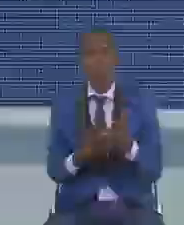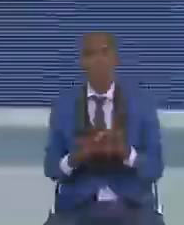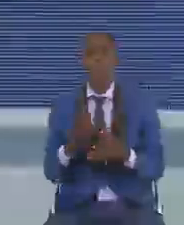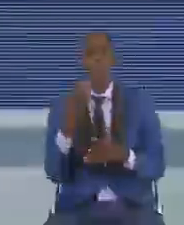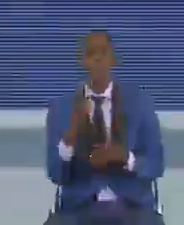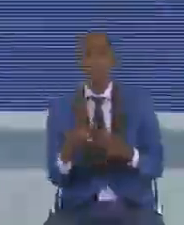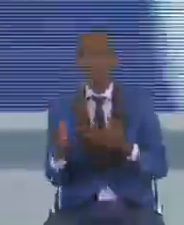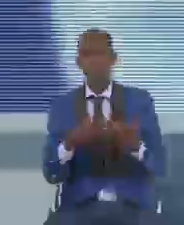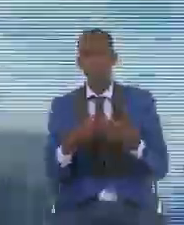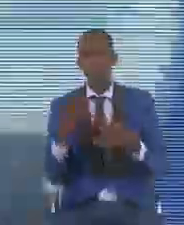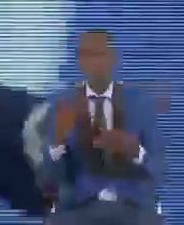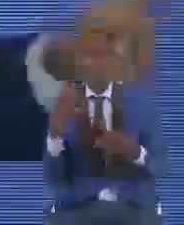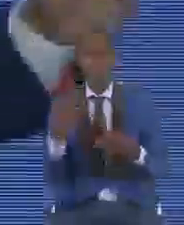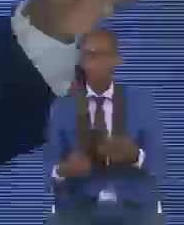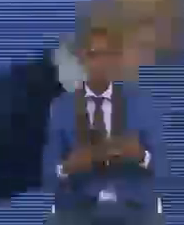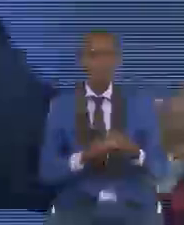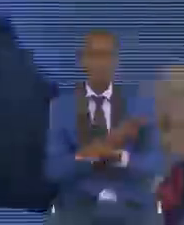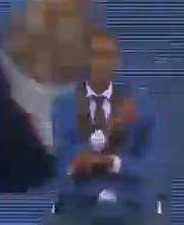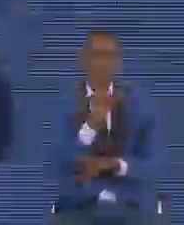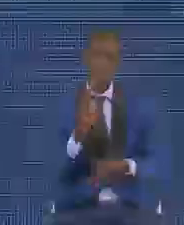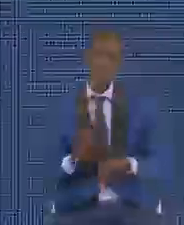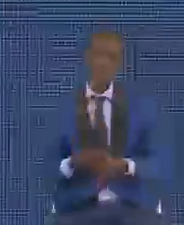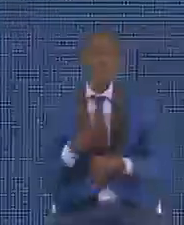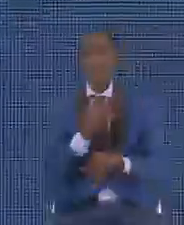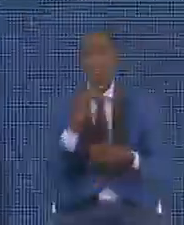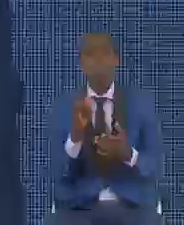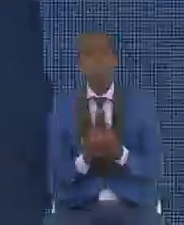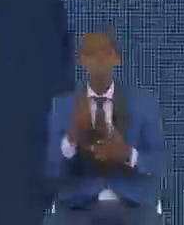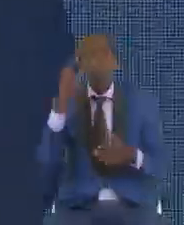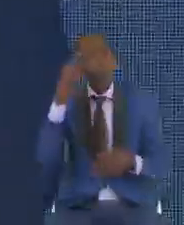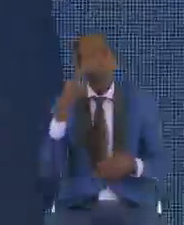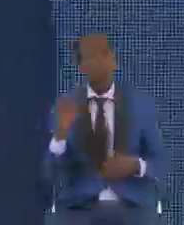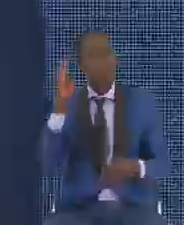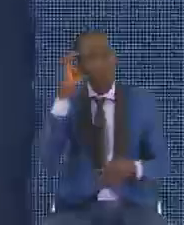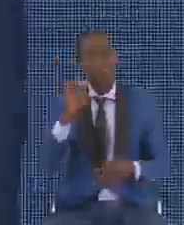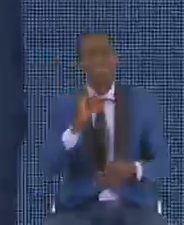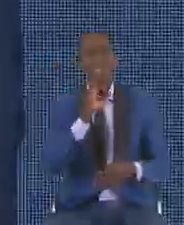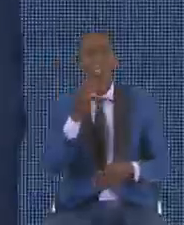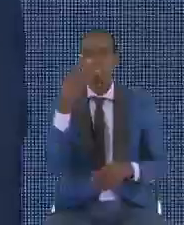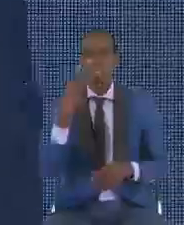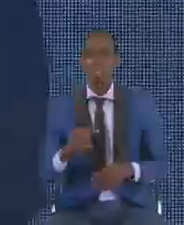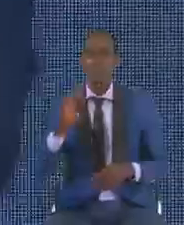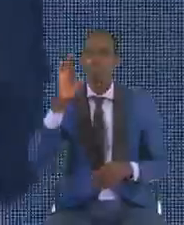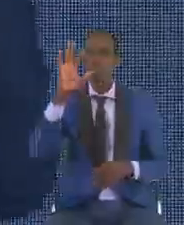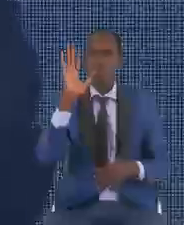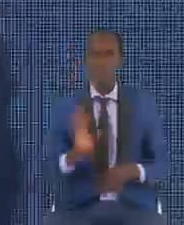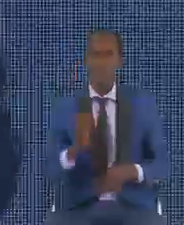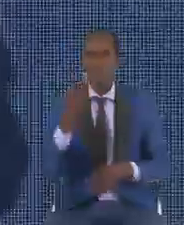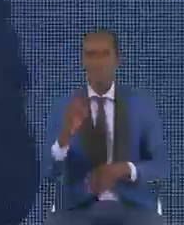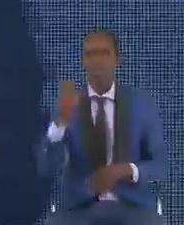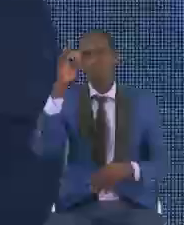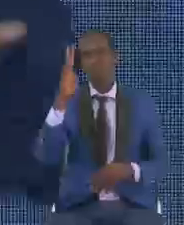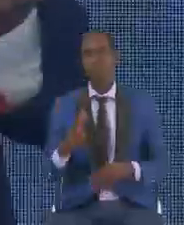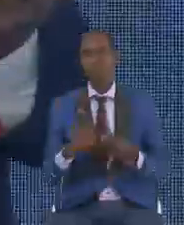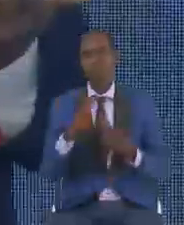And what did he call them? For he is the minister of God to thee for